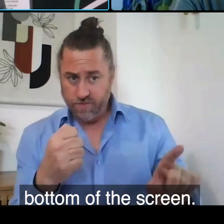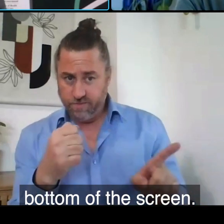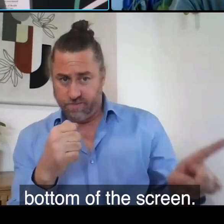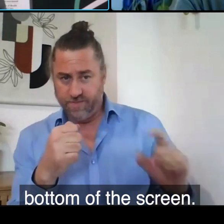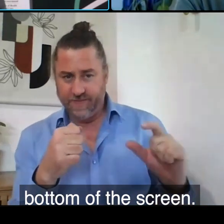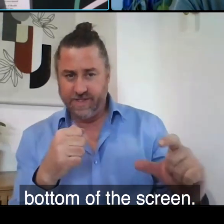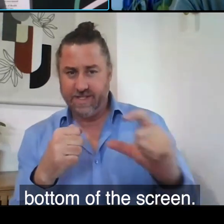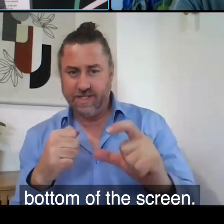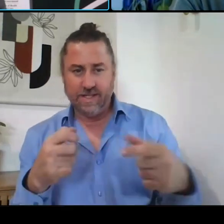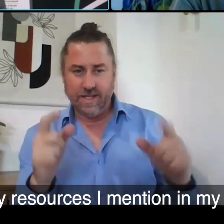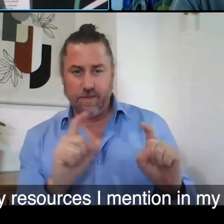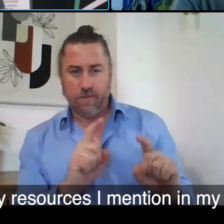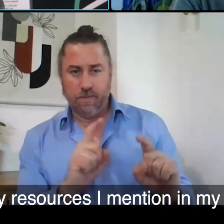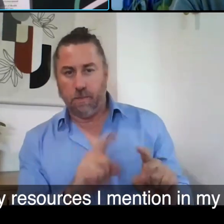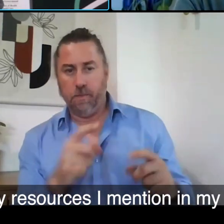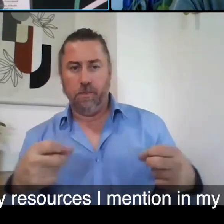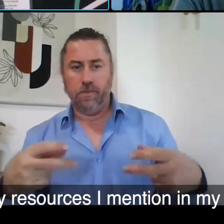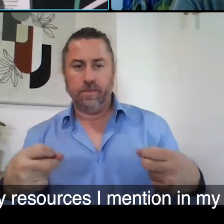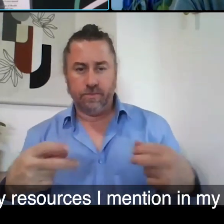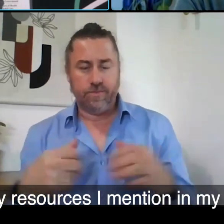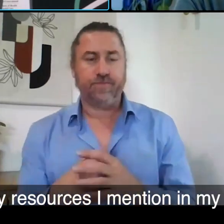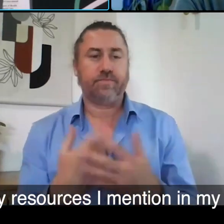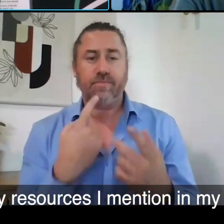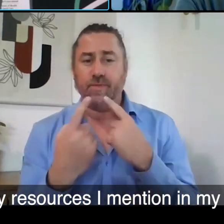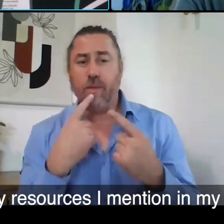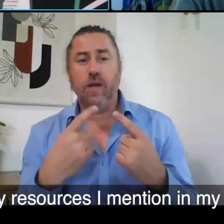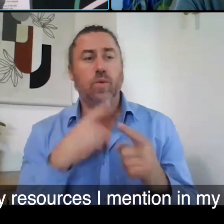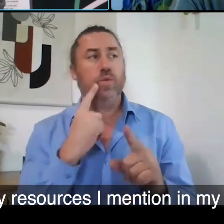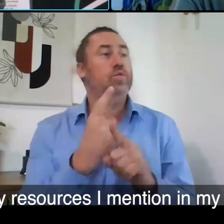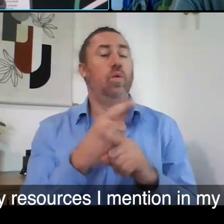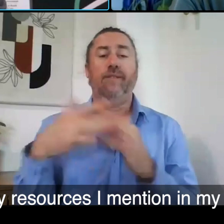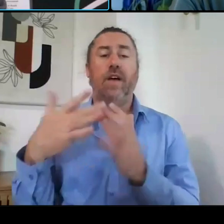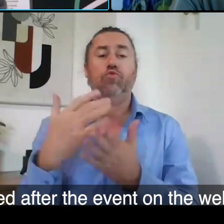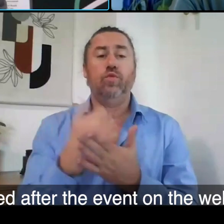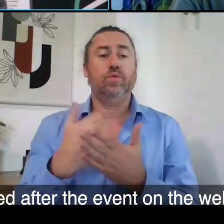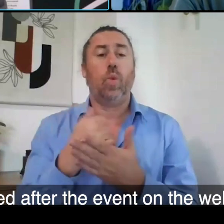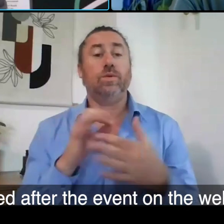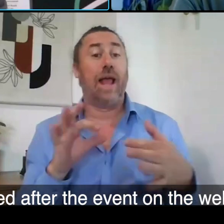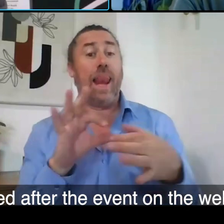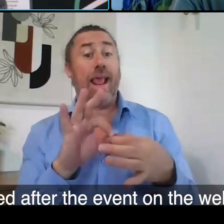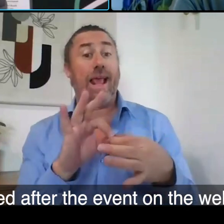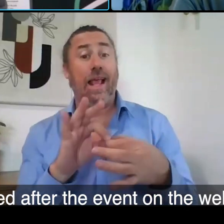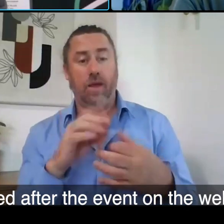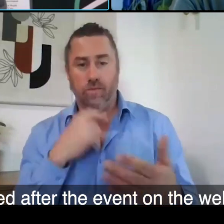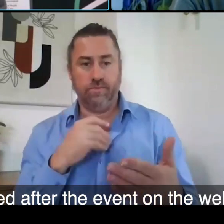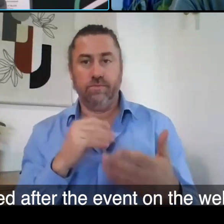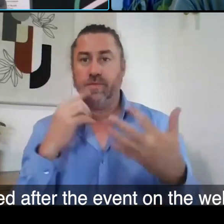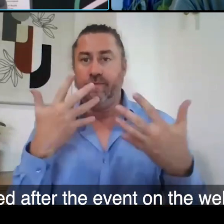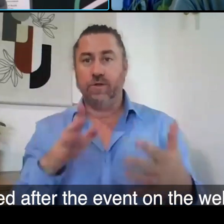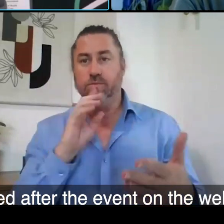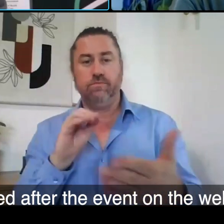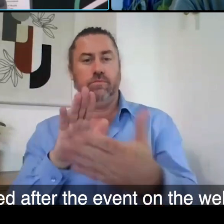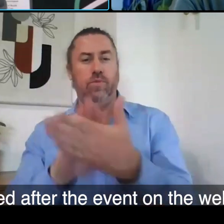screen. Links to any resources I mention in my update will be published after the event on the